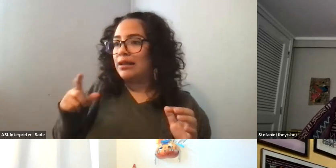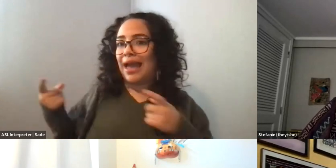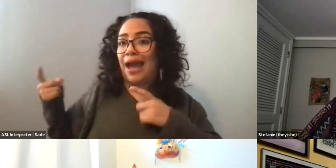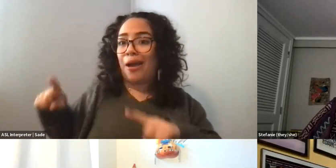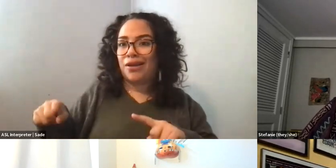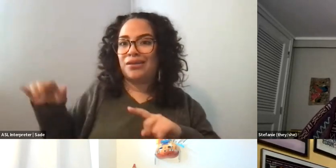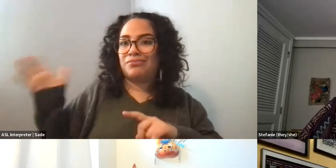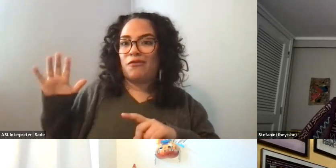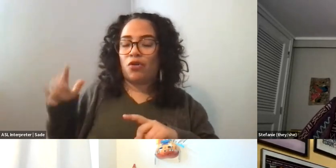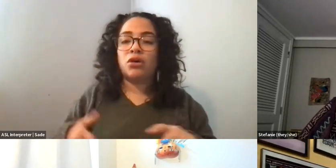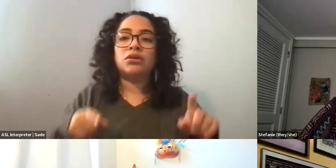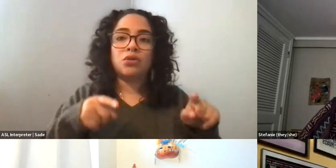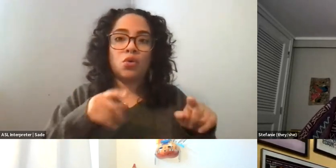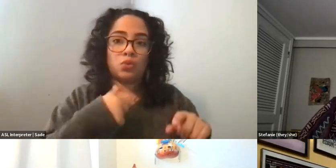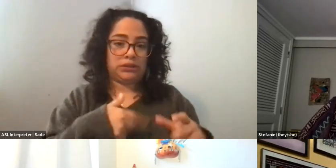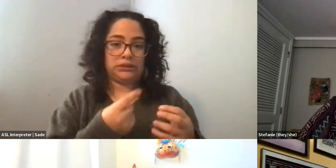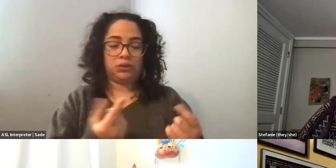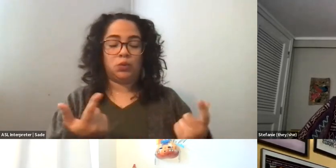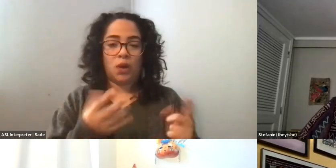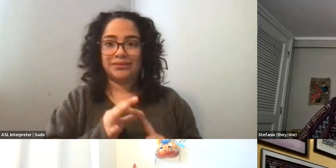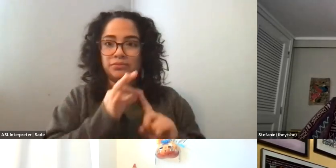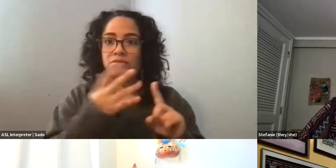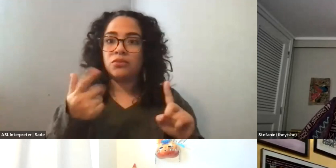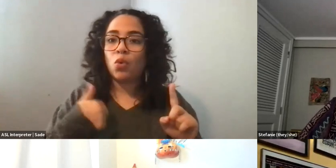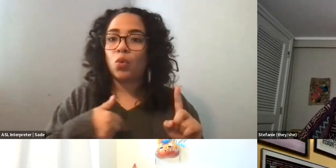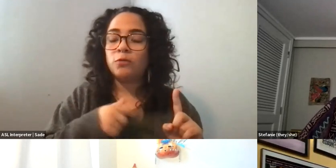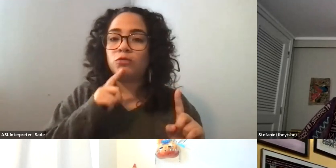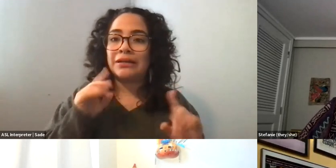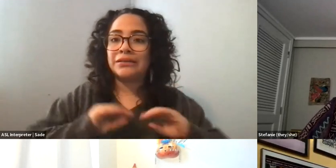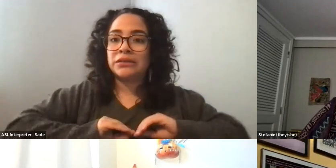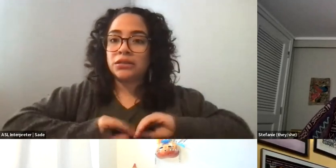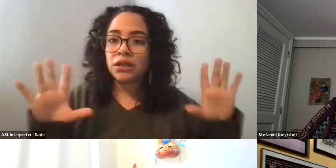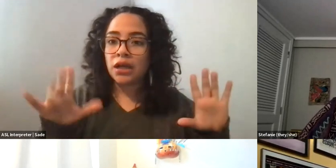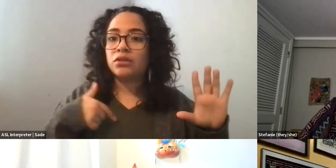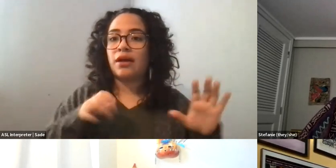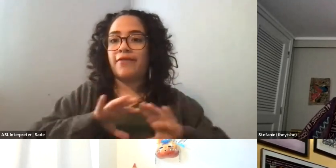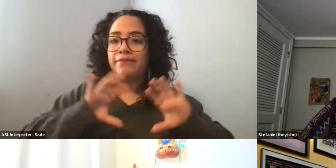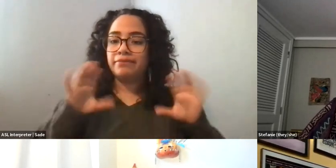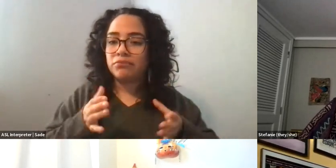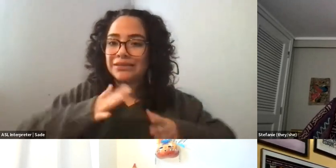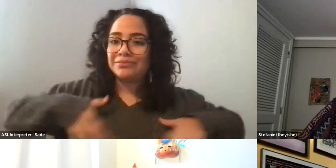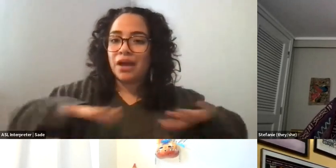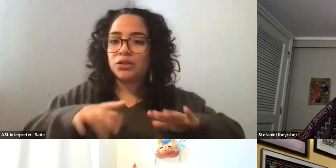that we very explicitly created a space where we said,